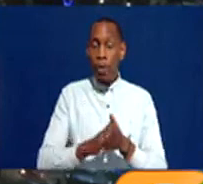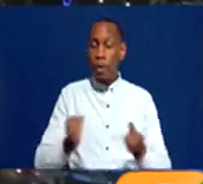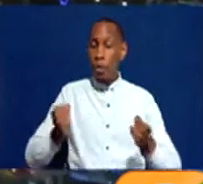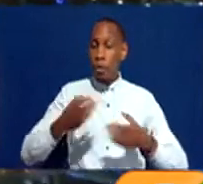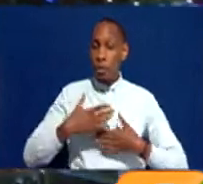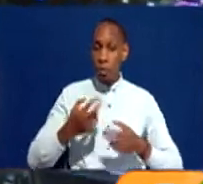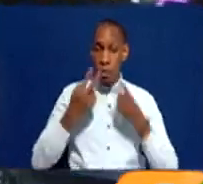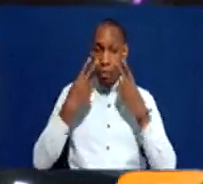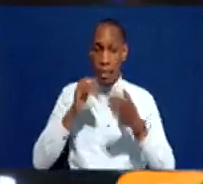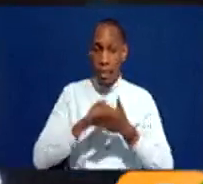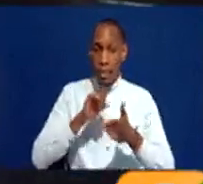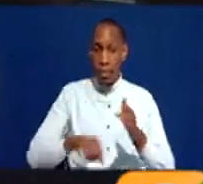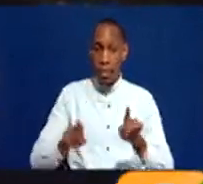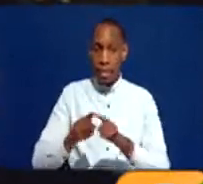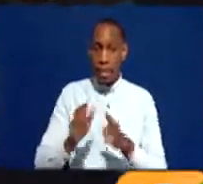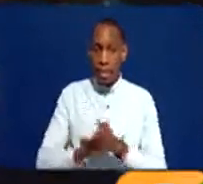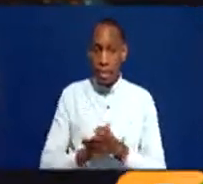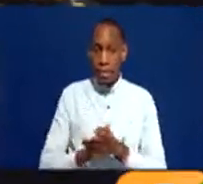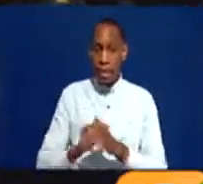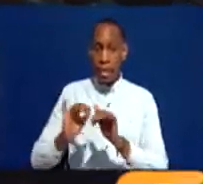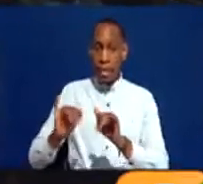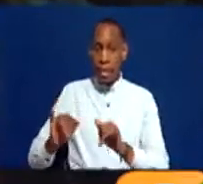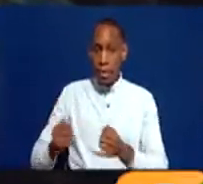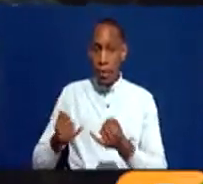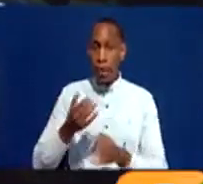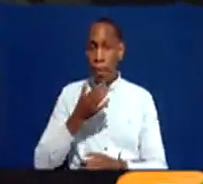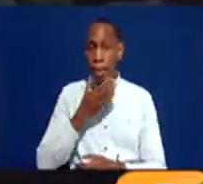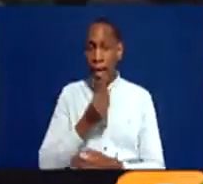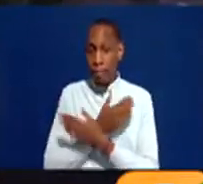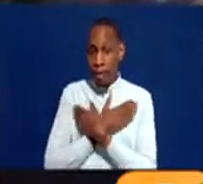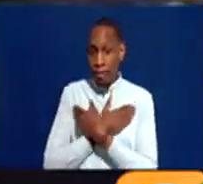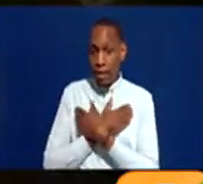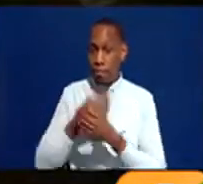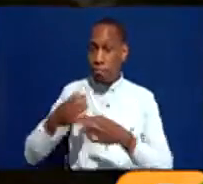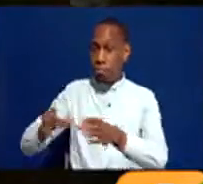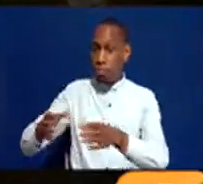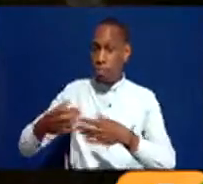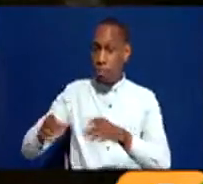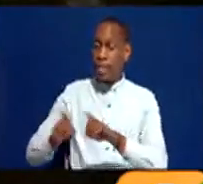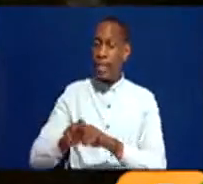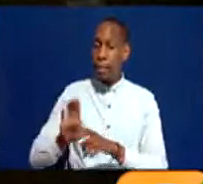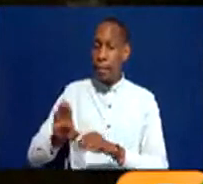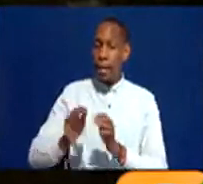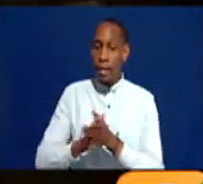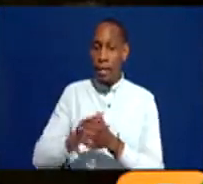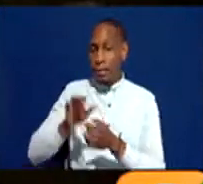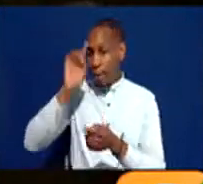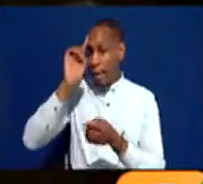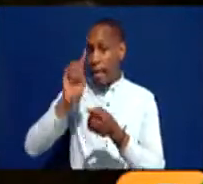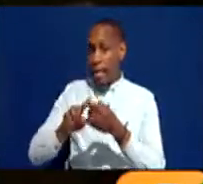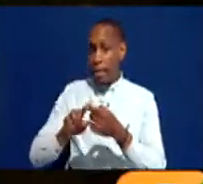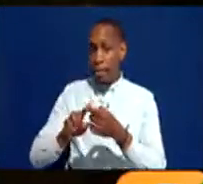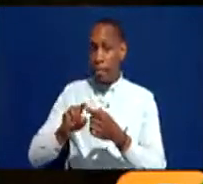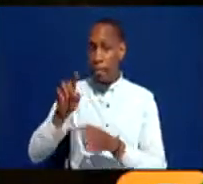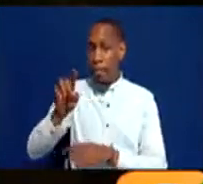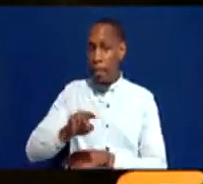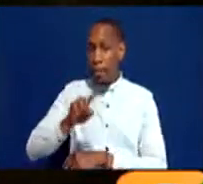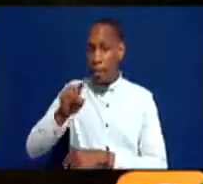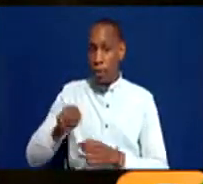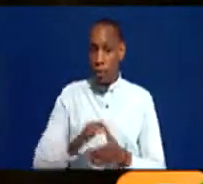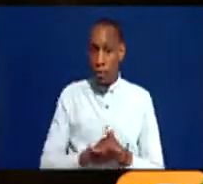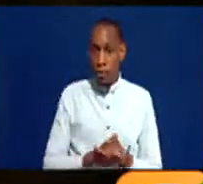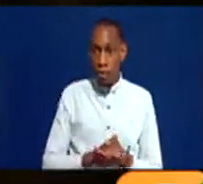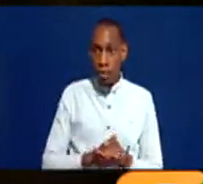to realize that even your newly befriended male drinking partner might also be up to no good. Collins, who relocated